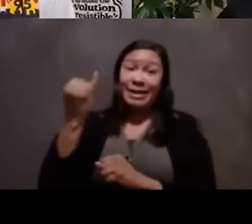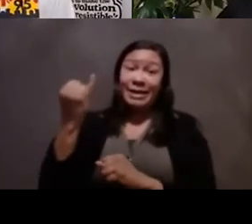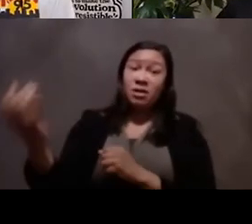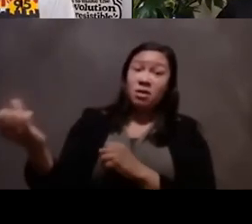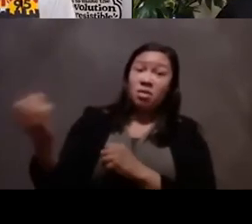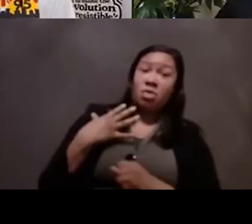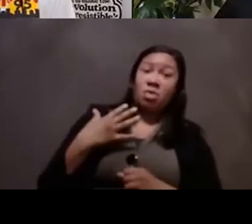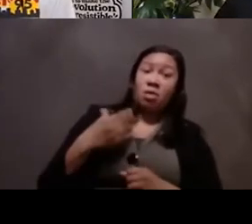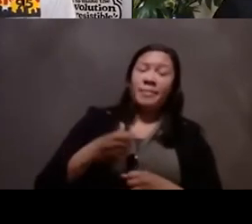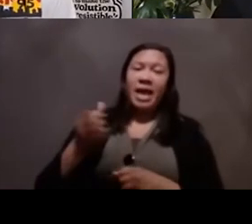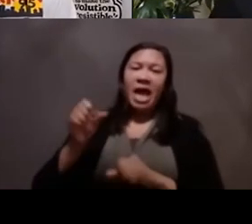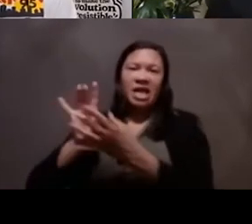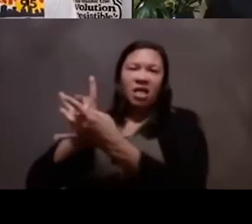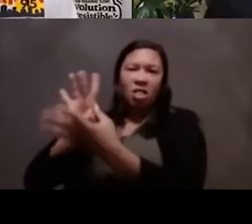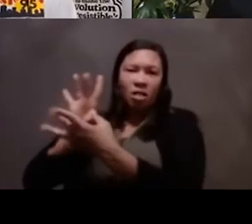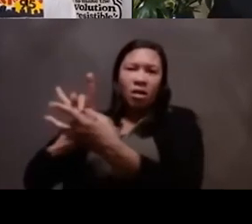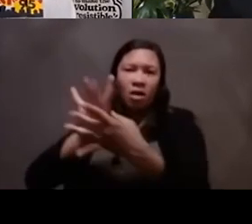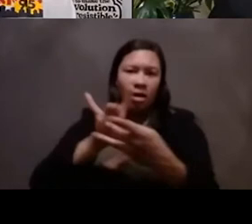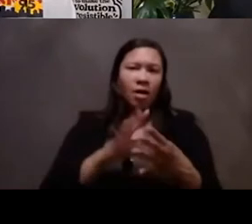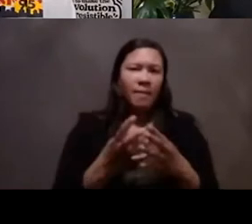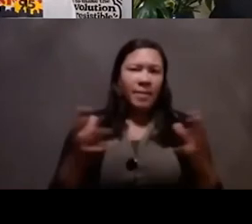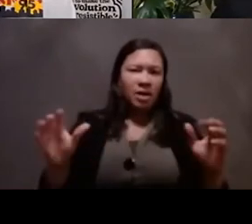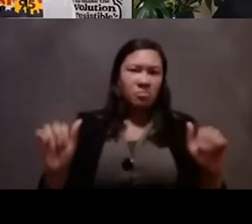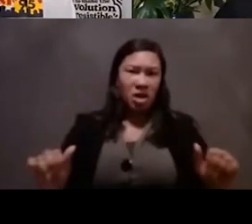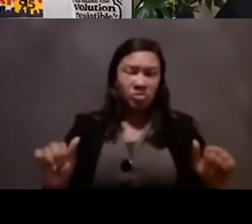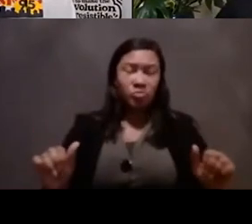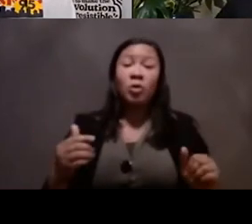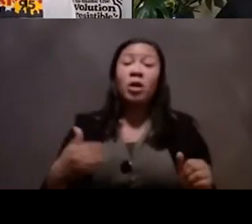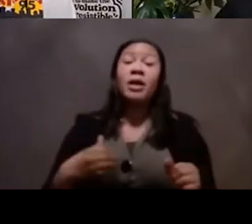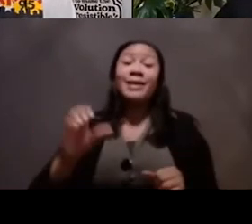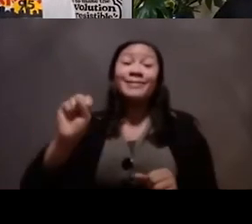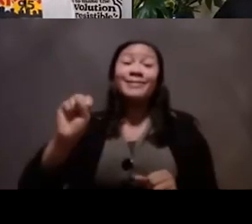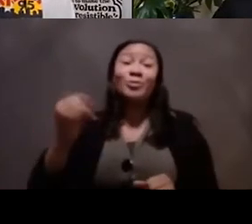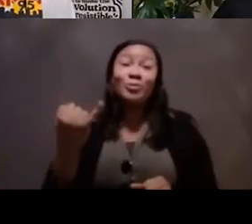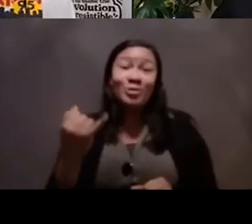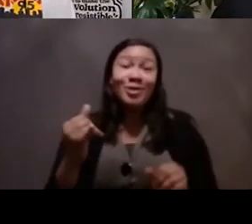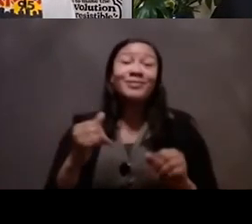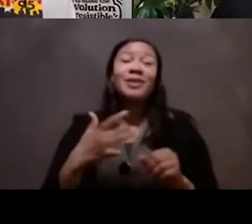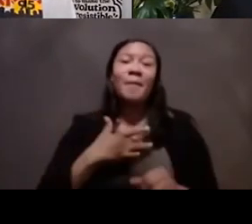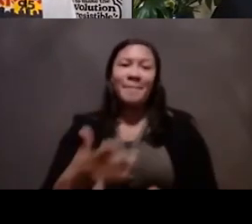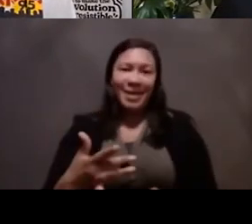we put on in social justice spaces.